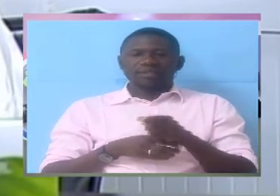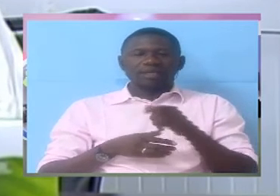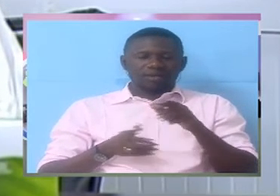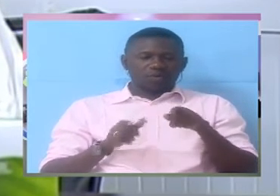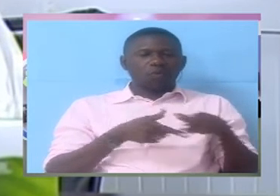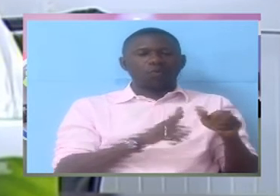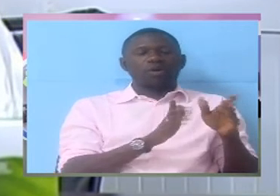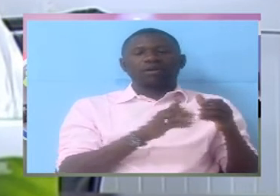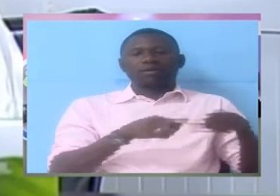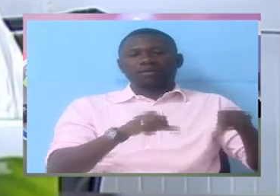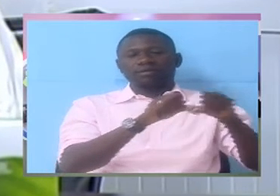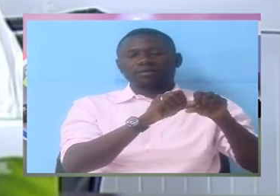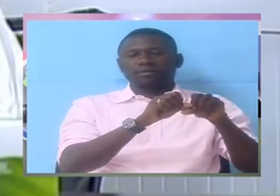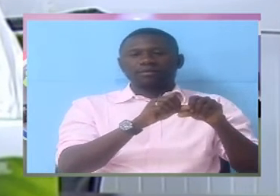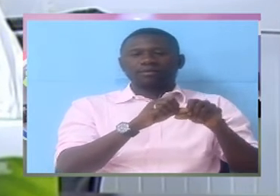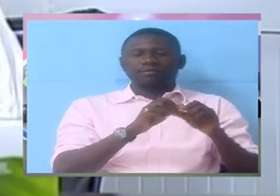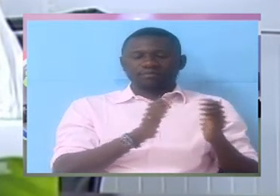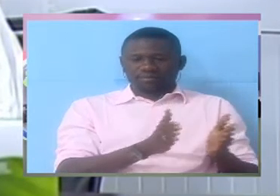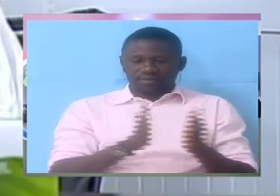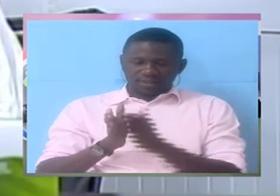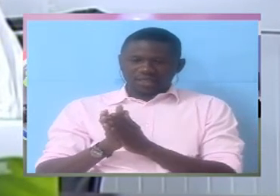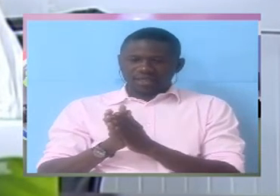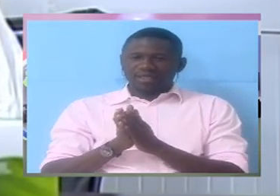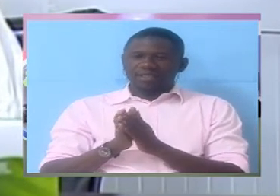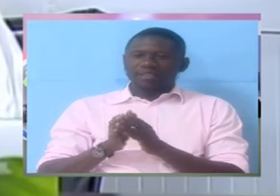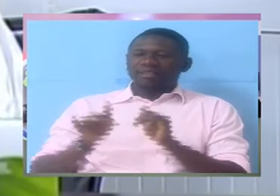detaining somebody in isolation